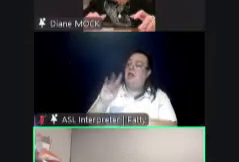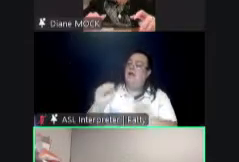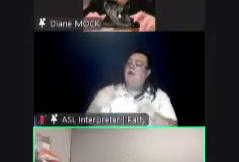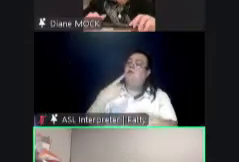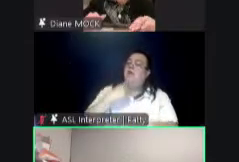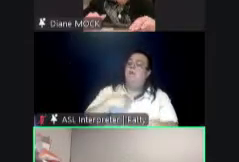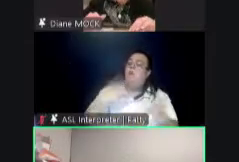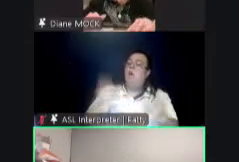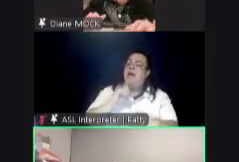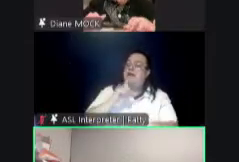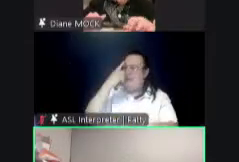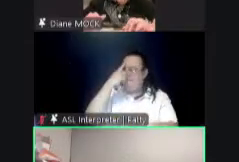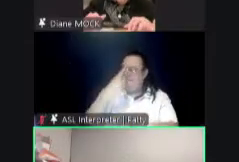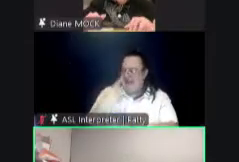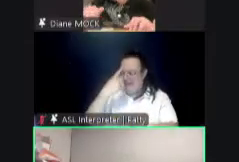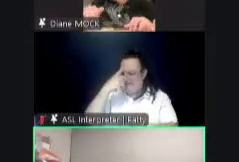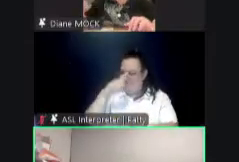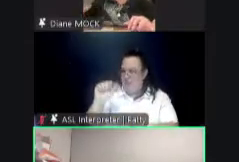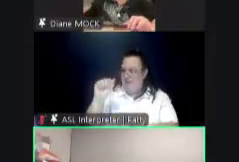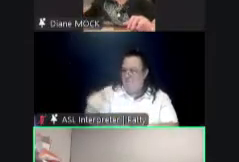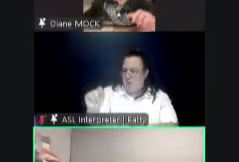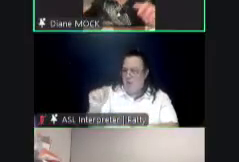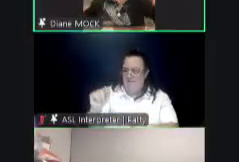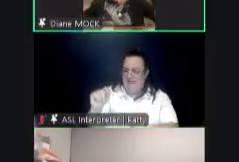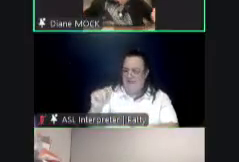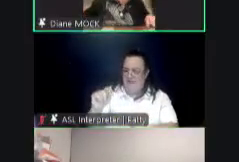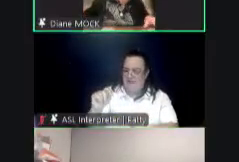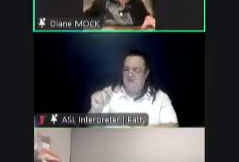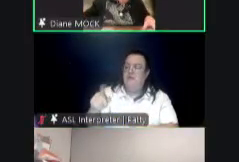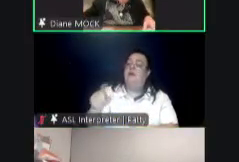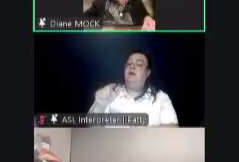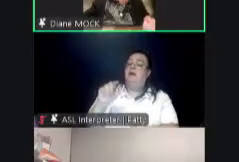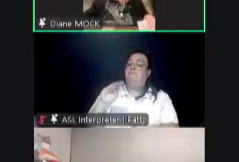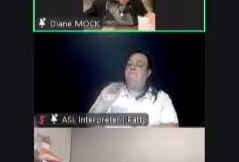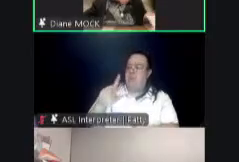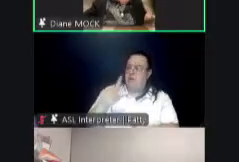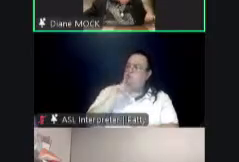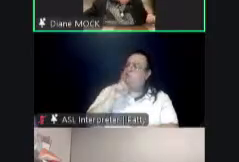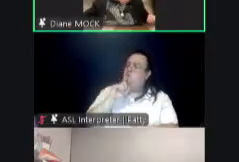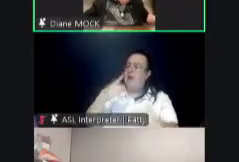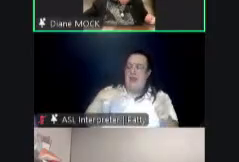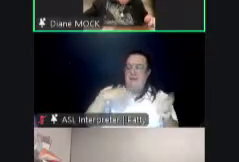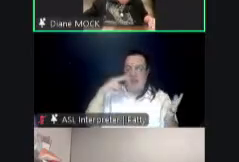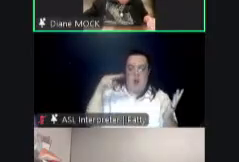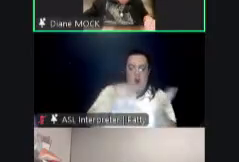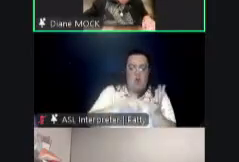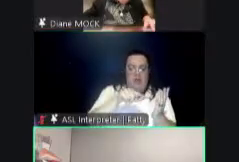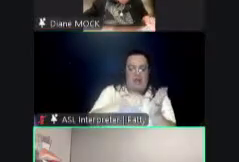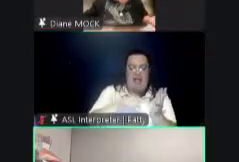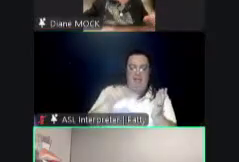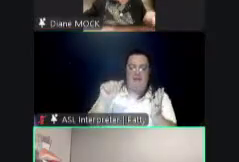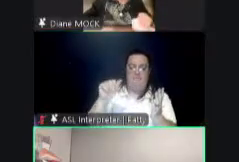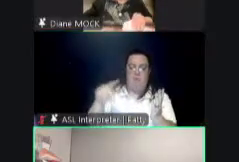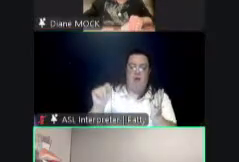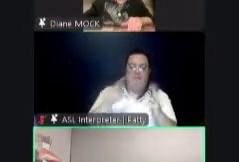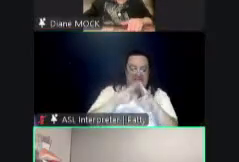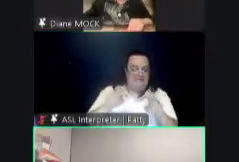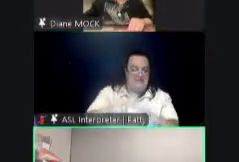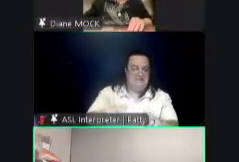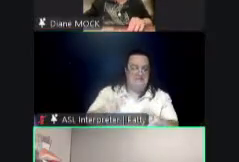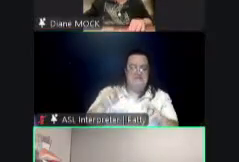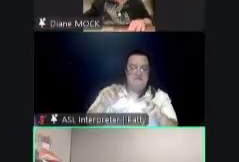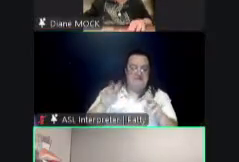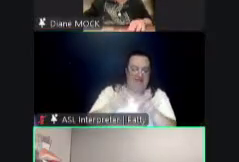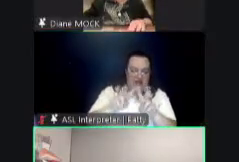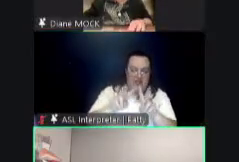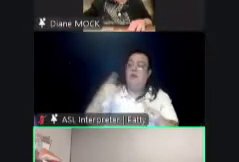the apartment? For the Sure. Let me look at the apartment's assessed value. Just because, you know, I do